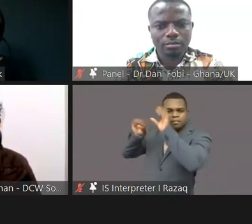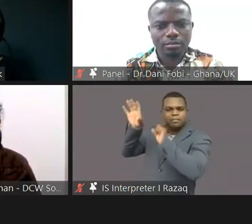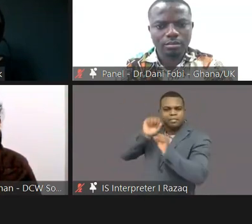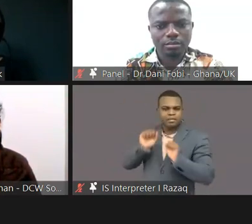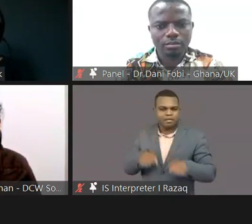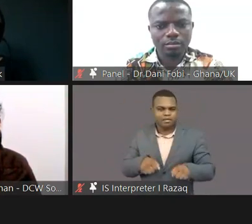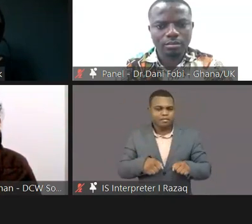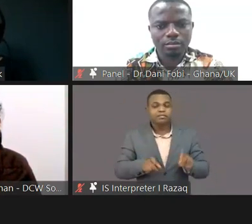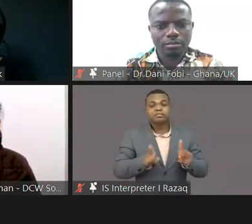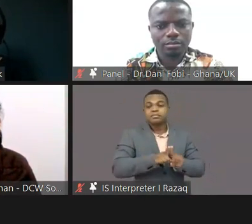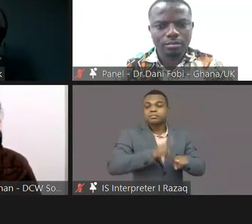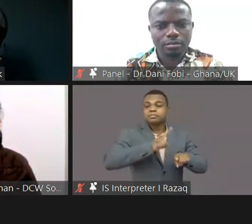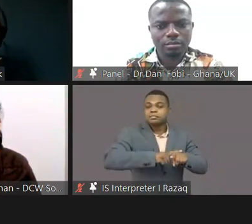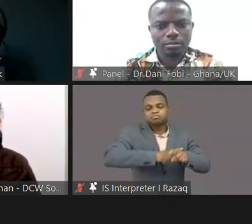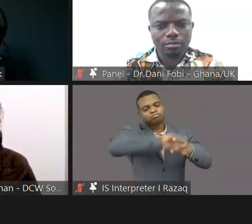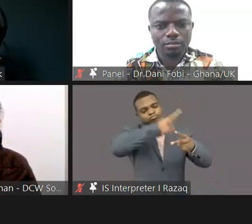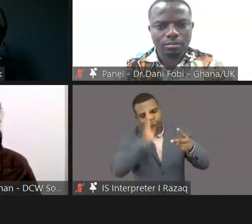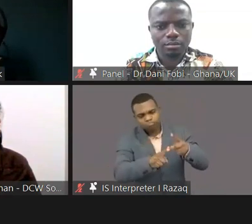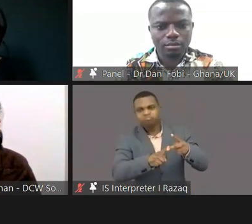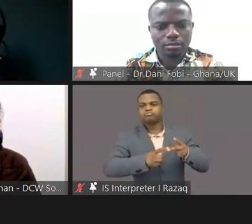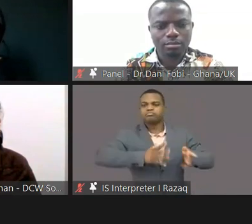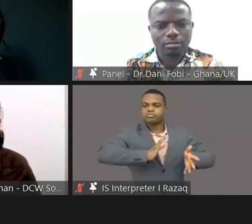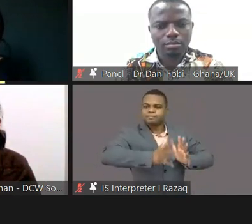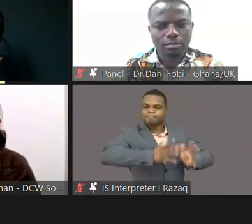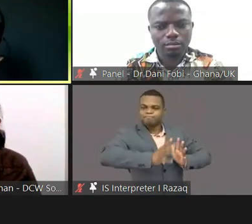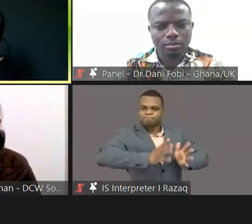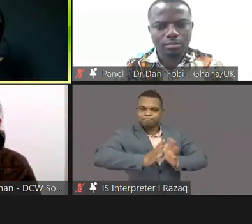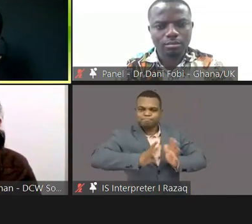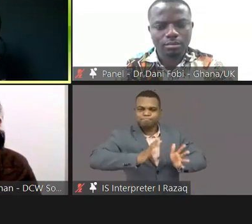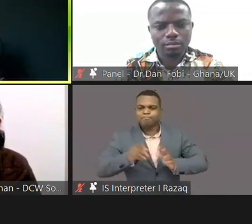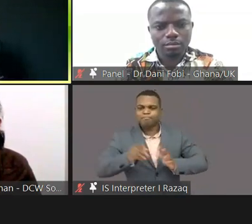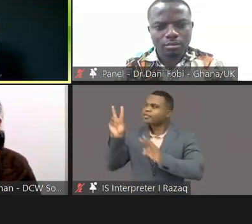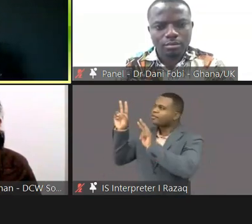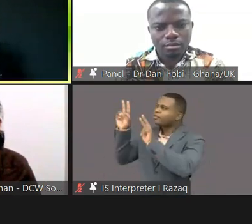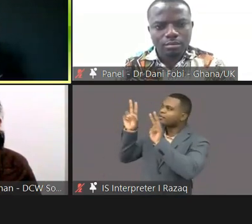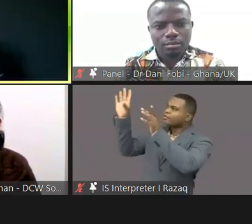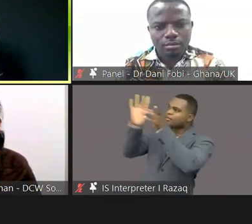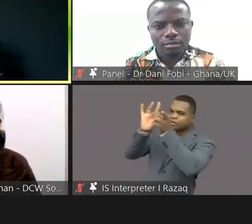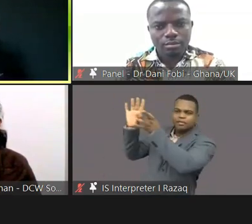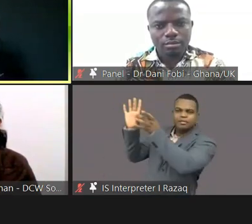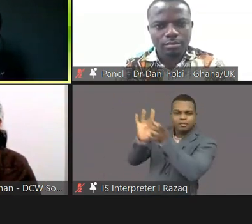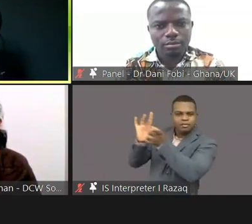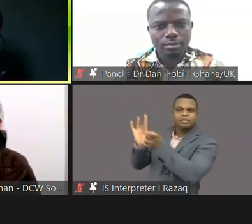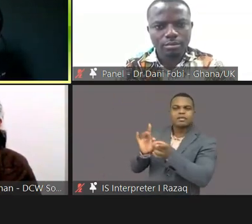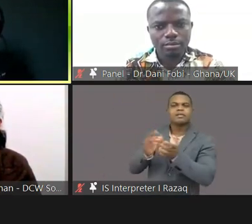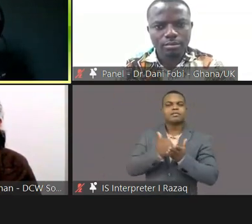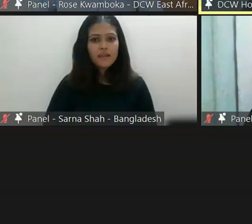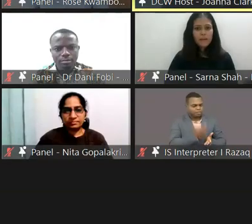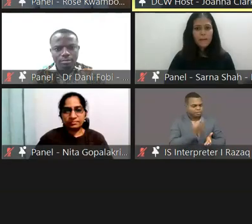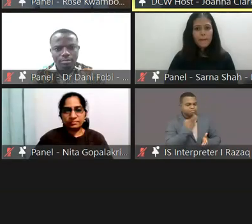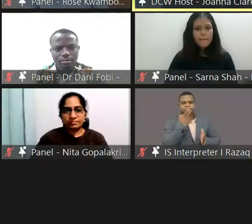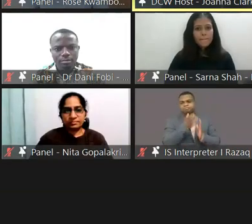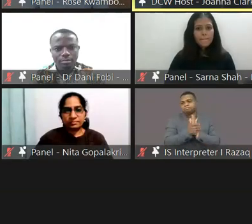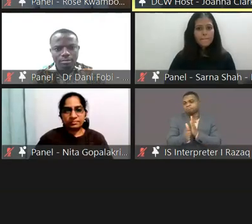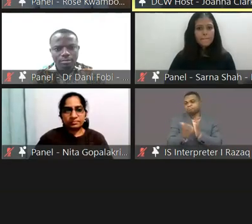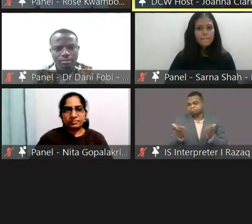skill. Thank you. That's great. Thank you very much, Shana. And I'm afraid now